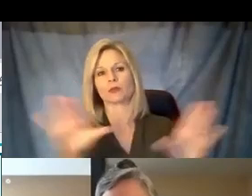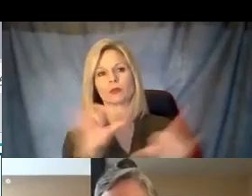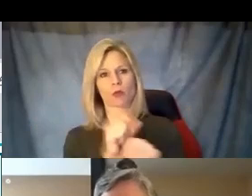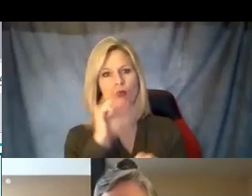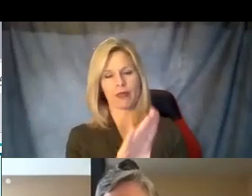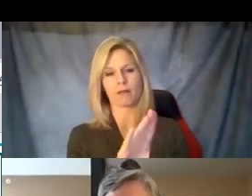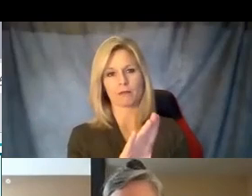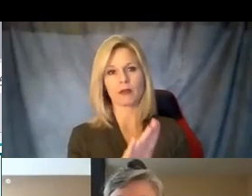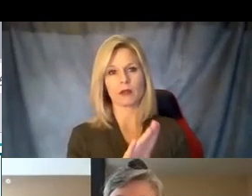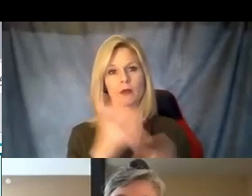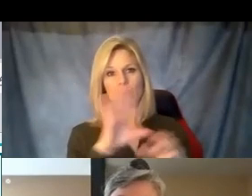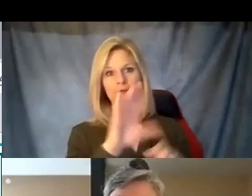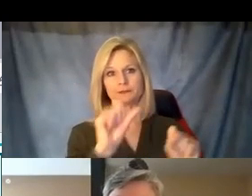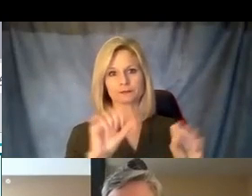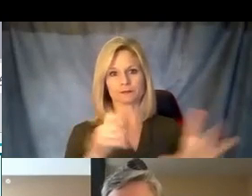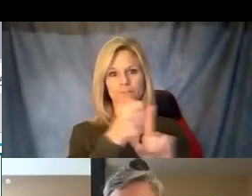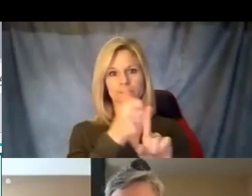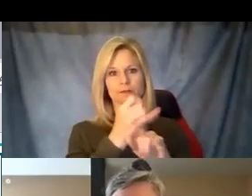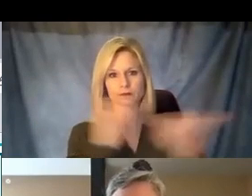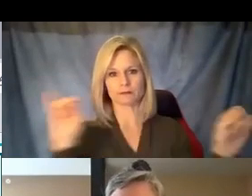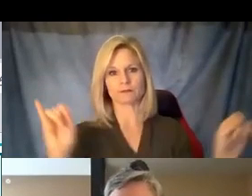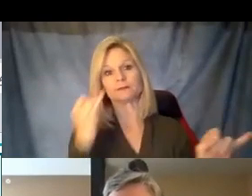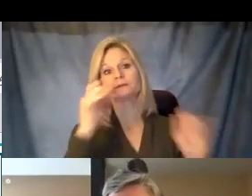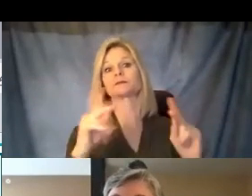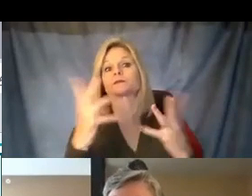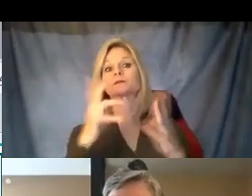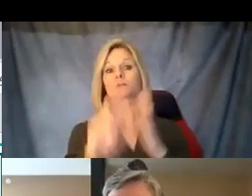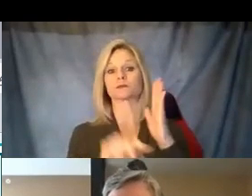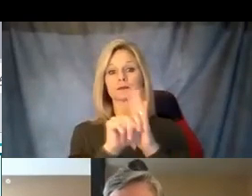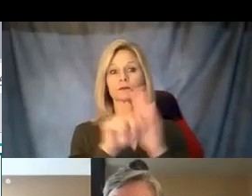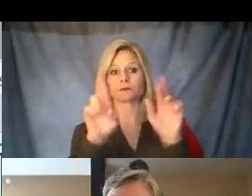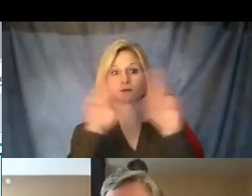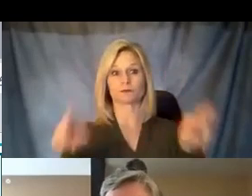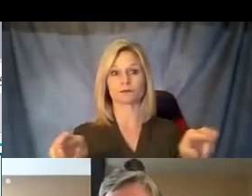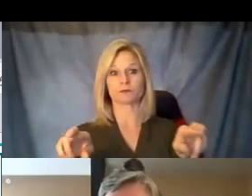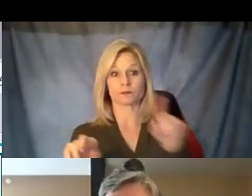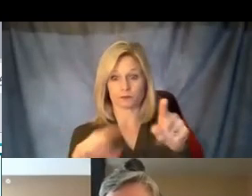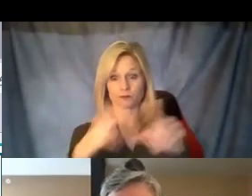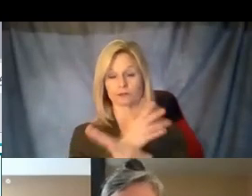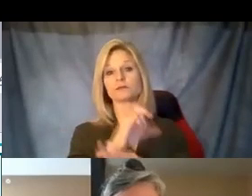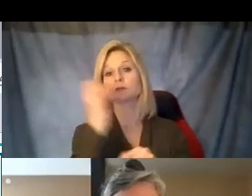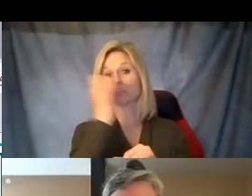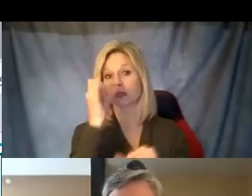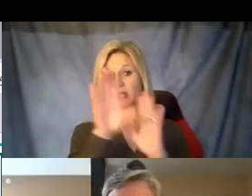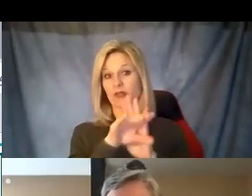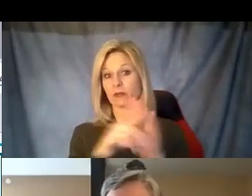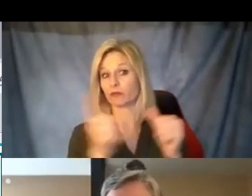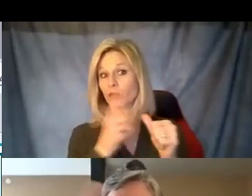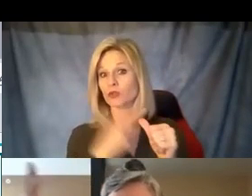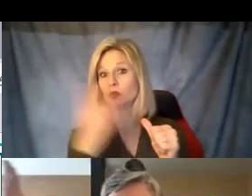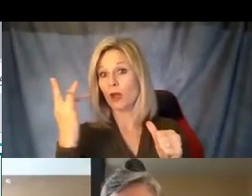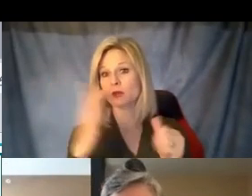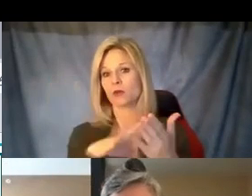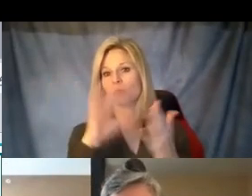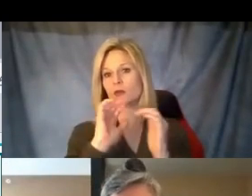I'm working with somebody who wants to make a video resume, we're starting right here. We're going to make silly films first because you're going to learn all the